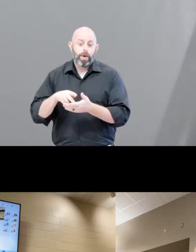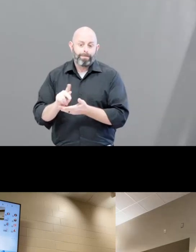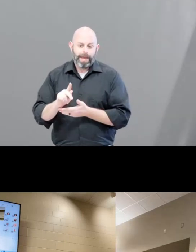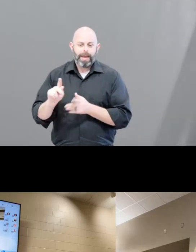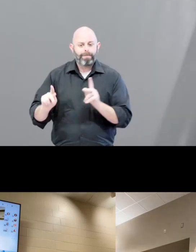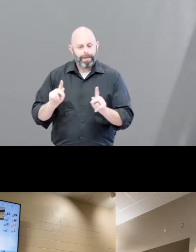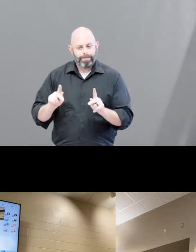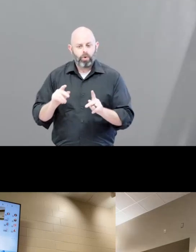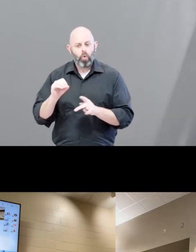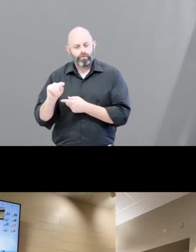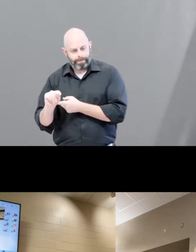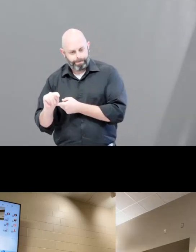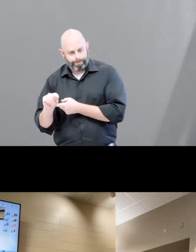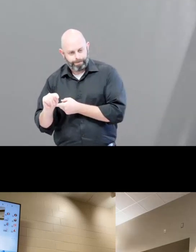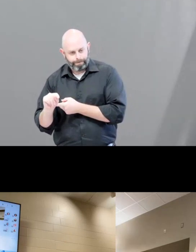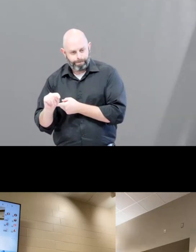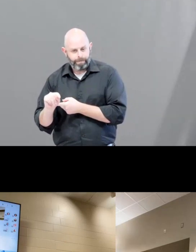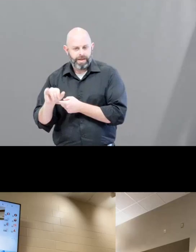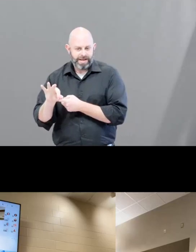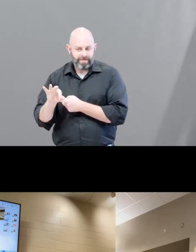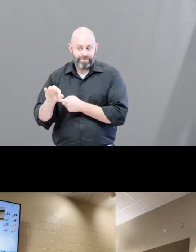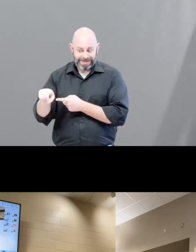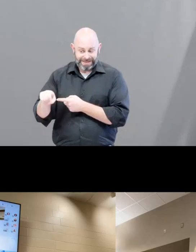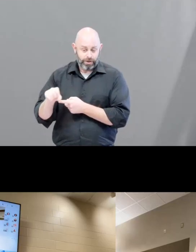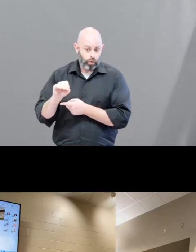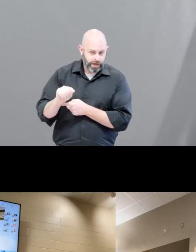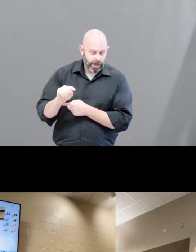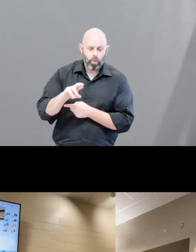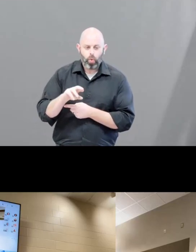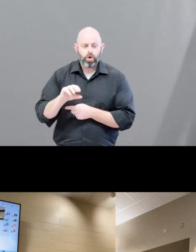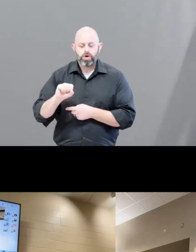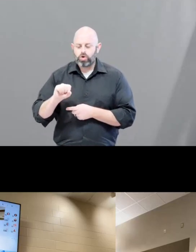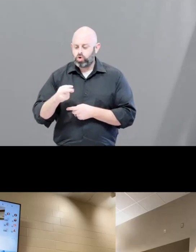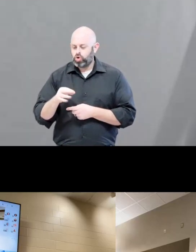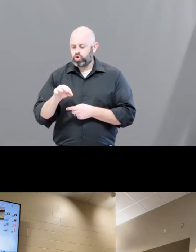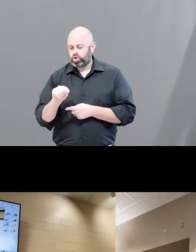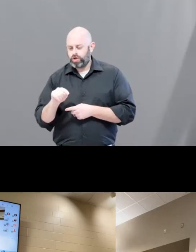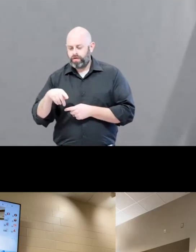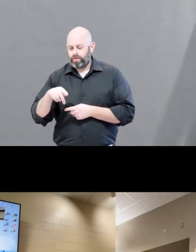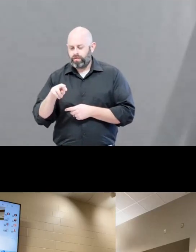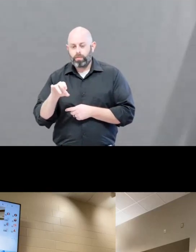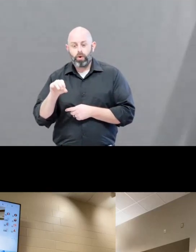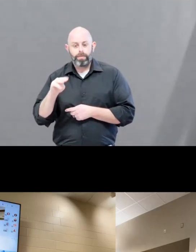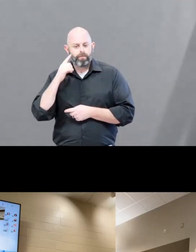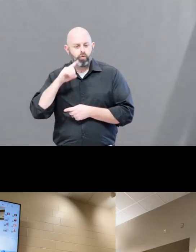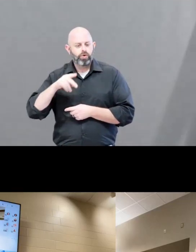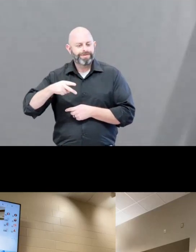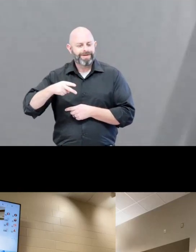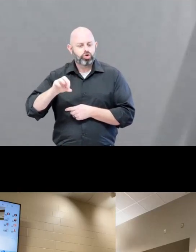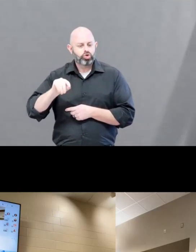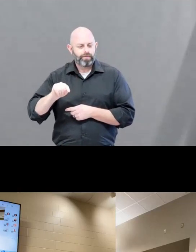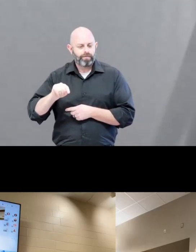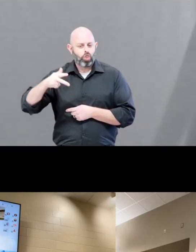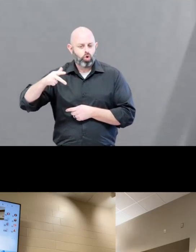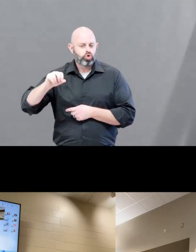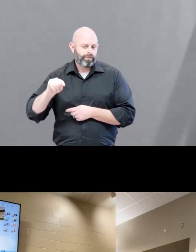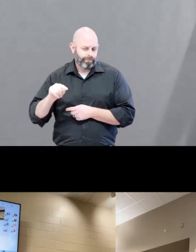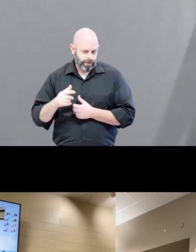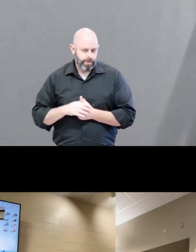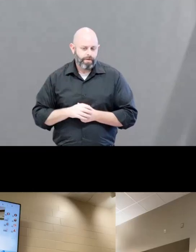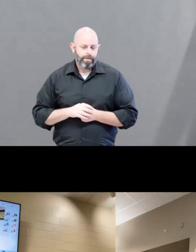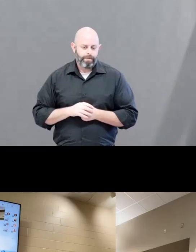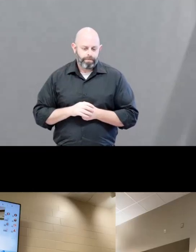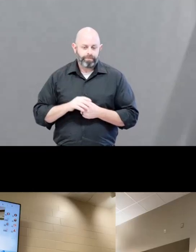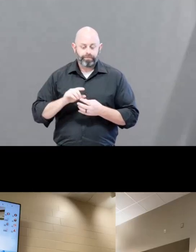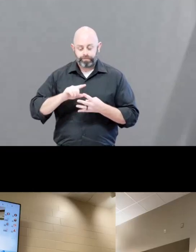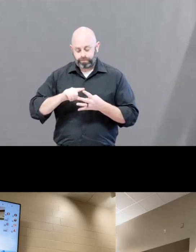people overtime if their overtime is needed, or those shift premiums for 2nd shift and 3rd shift. And then the last one